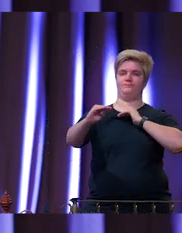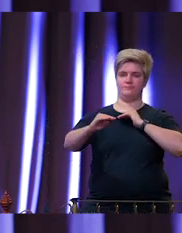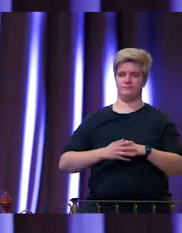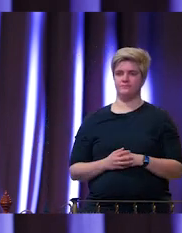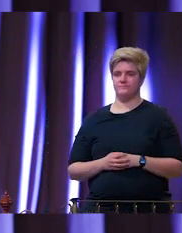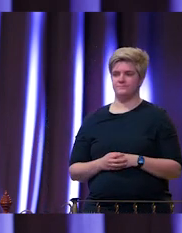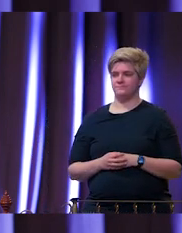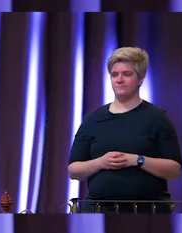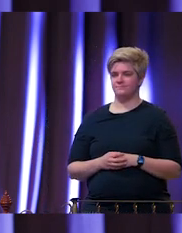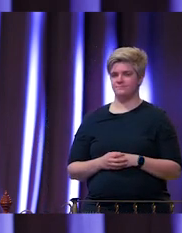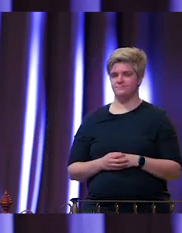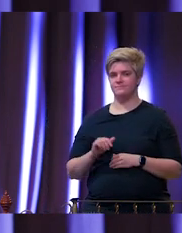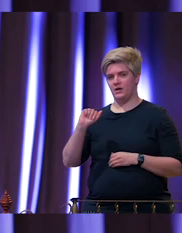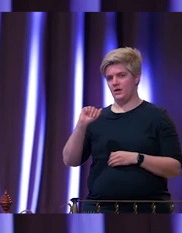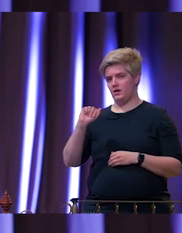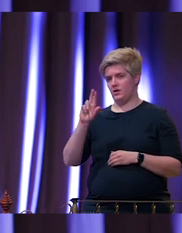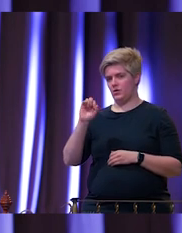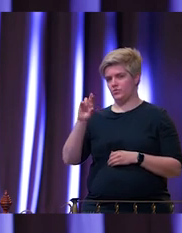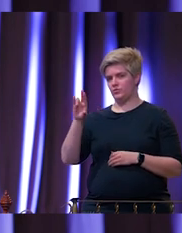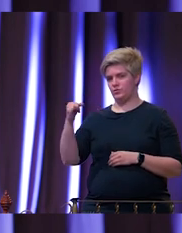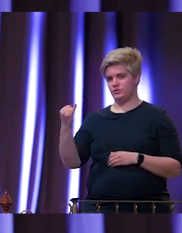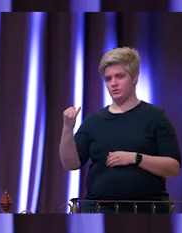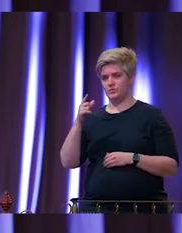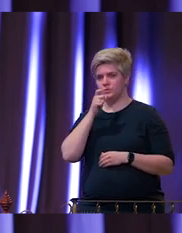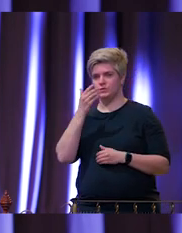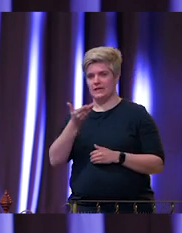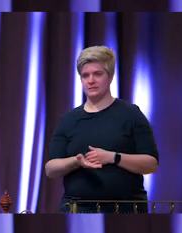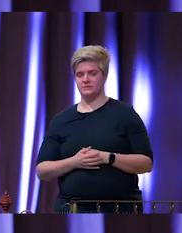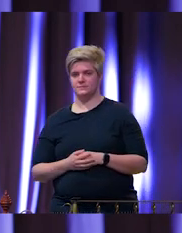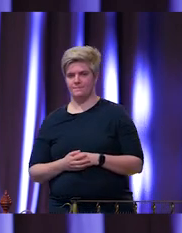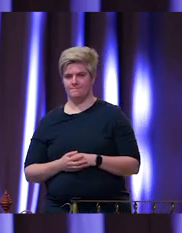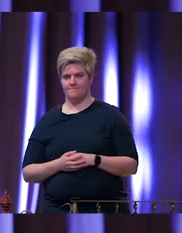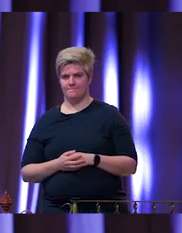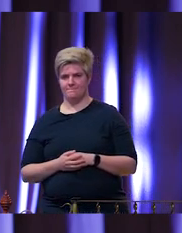Erin. Urooj, who do we have next in our audience? We had a question back here.